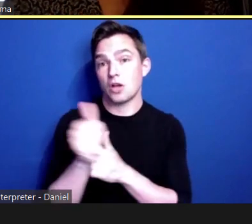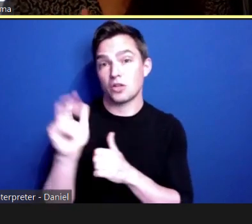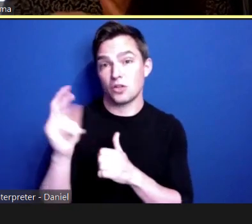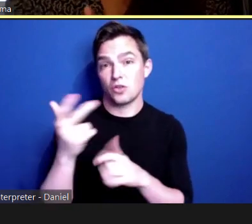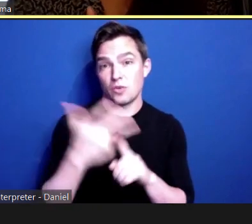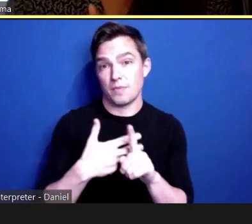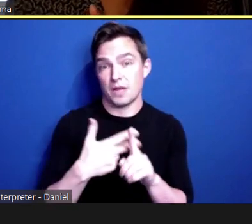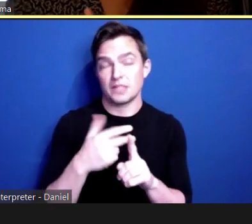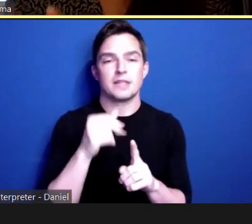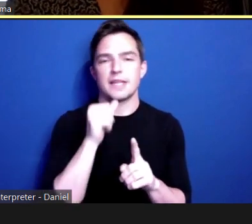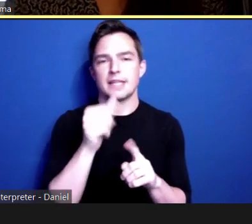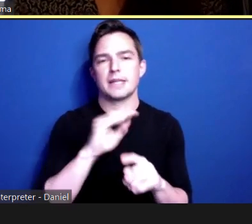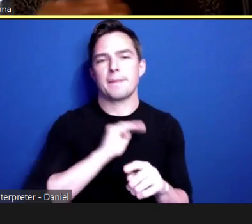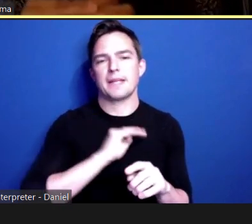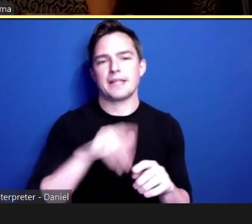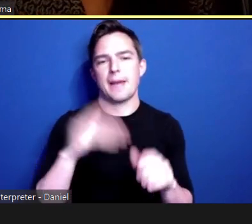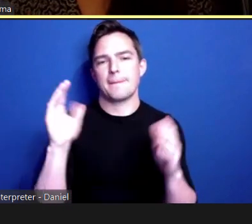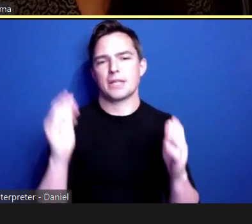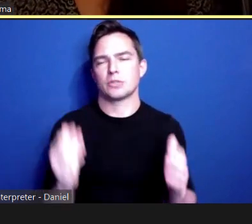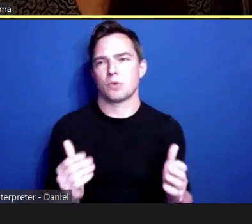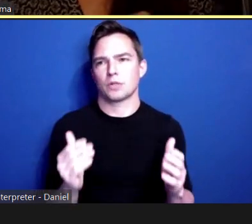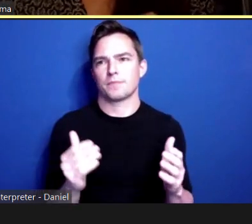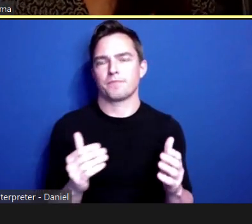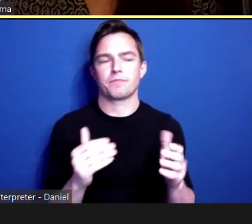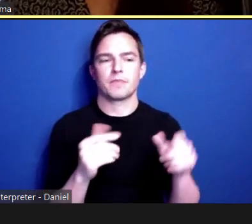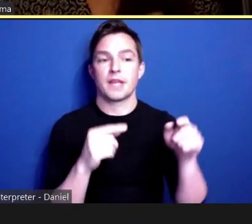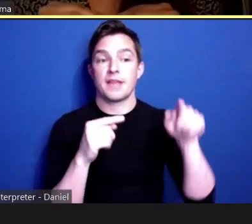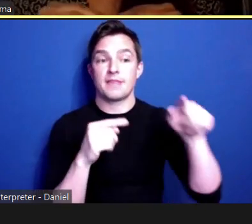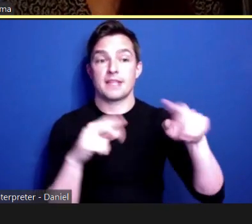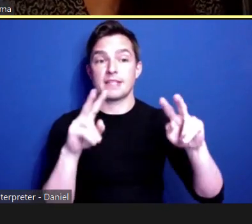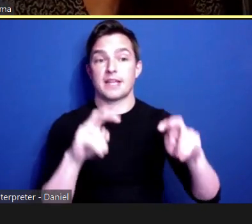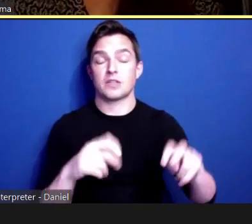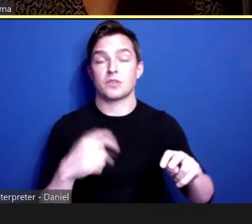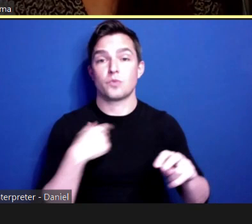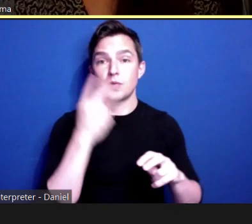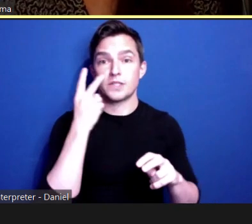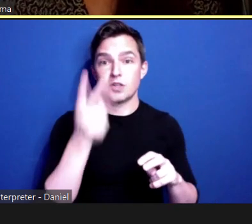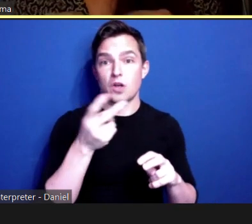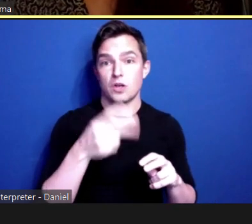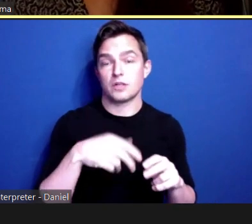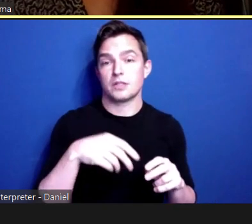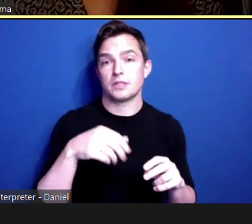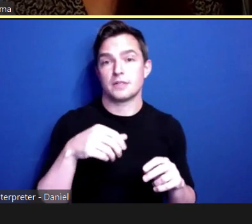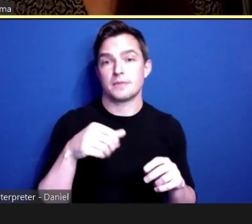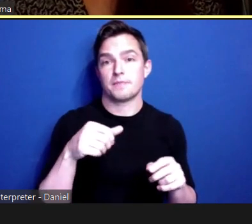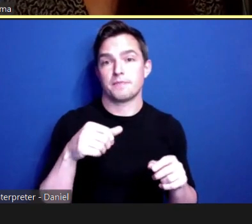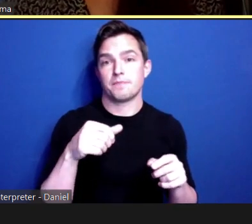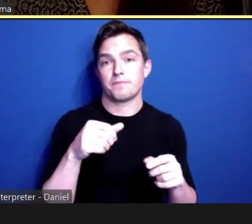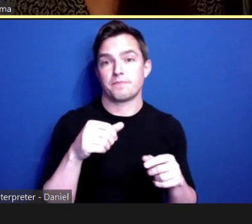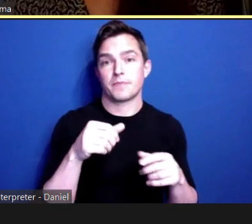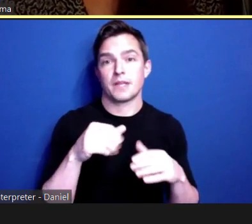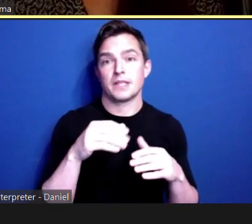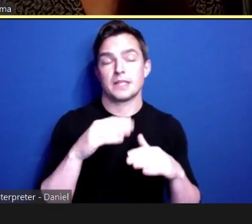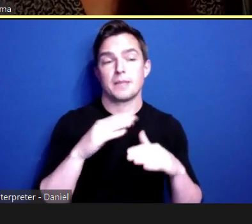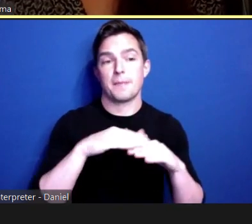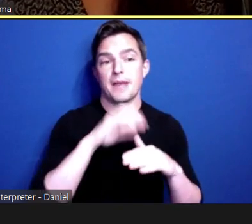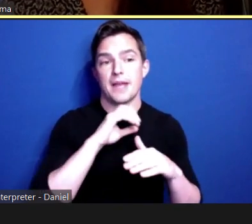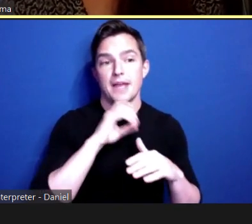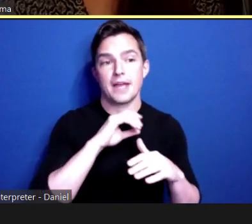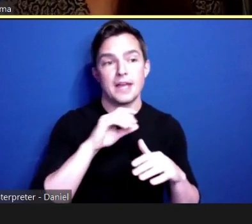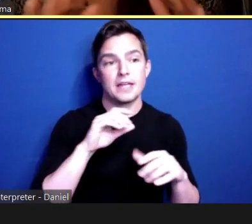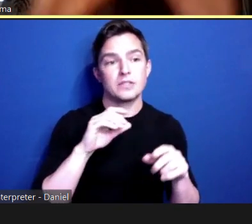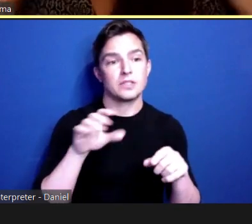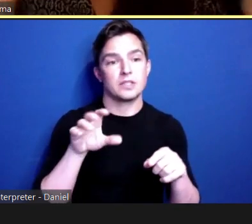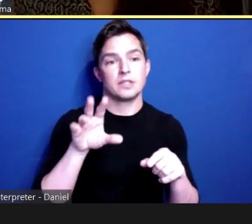not meet the benchmark. In this analysis, we saw that the mean age at diagnosis is 77